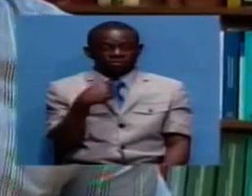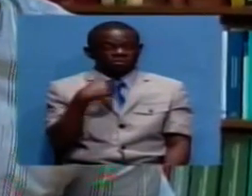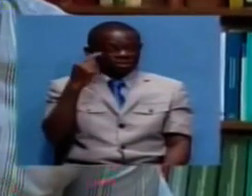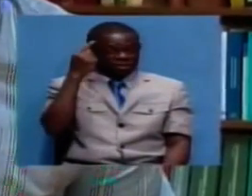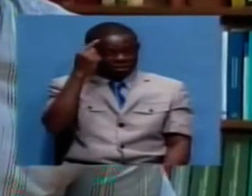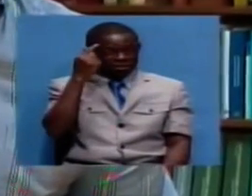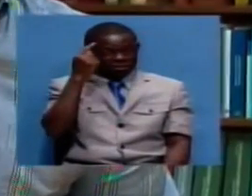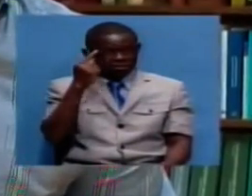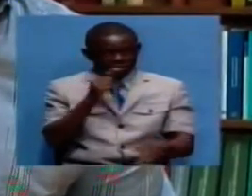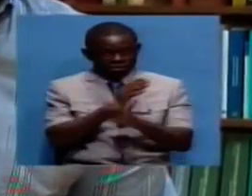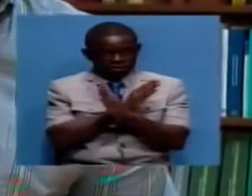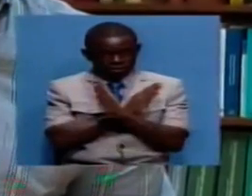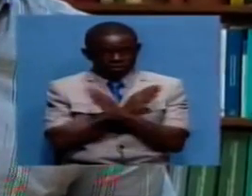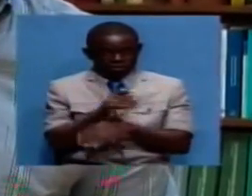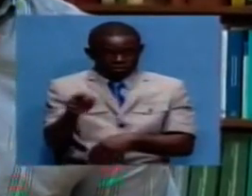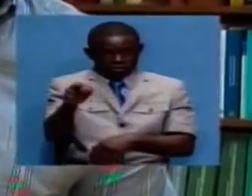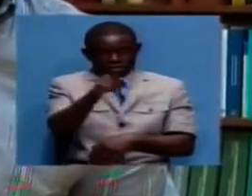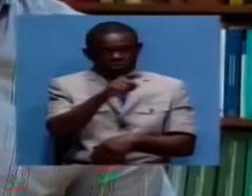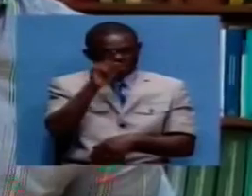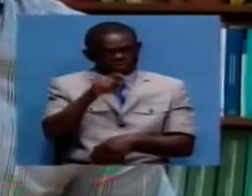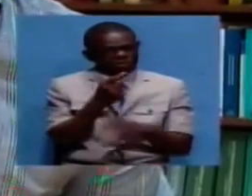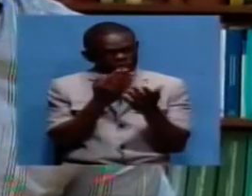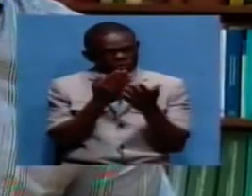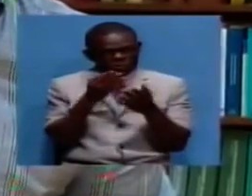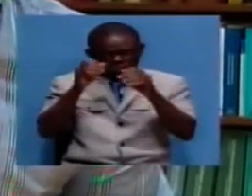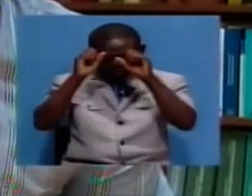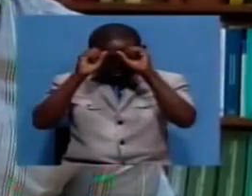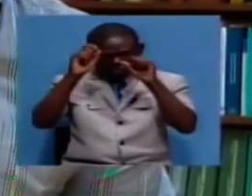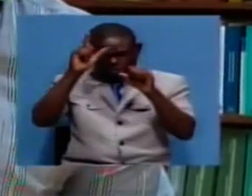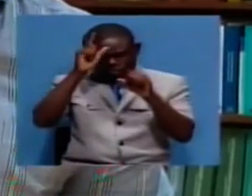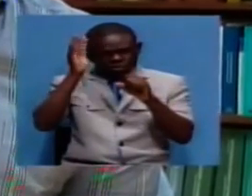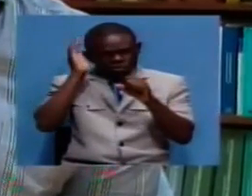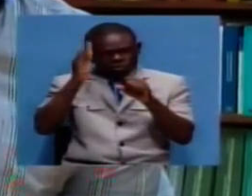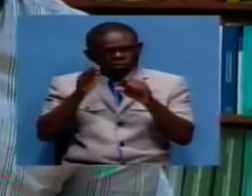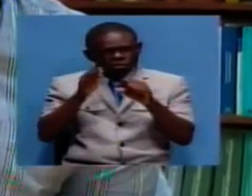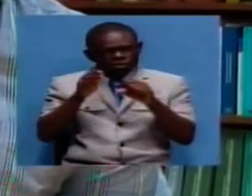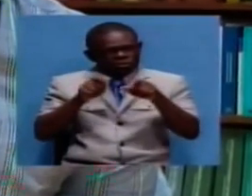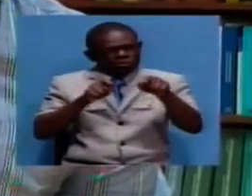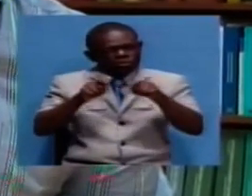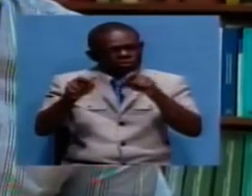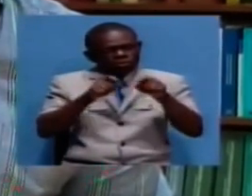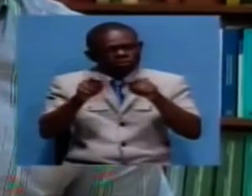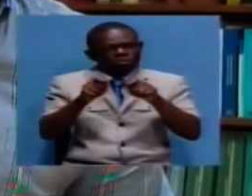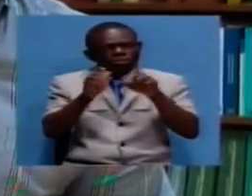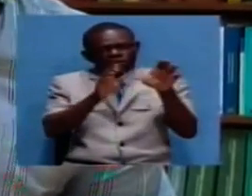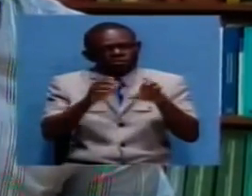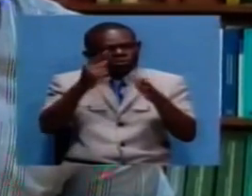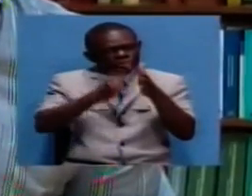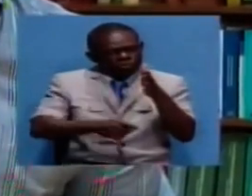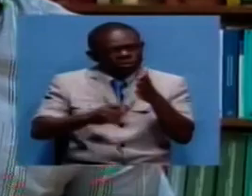and see what kind of regulations the president is going to issue in exercise of his powers under